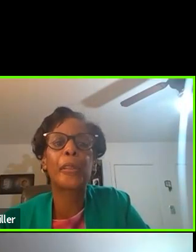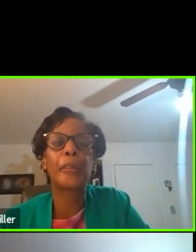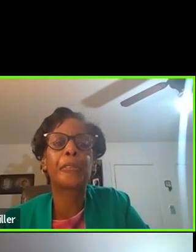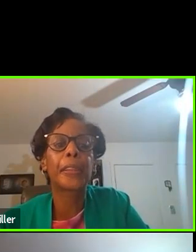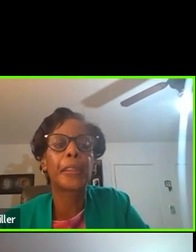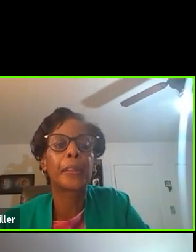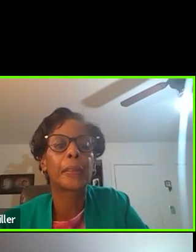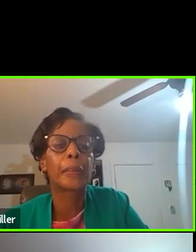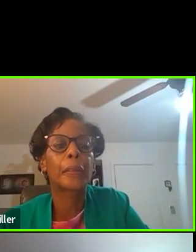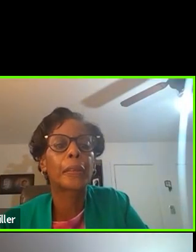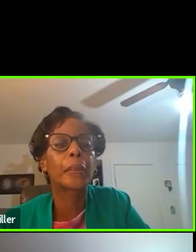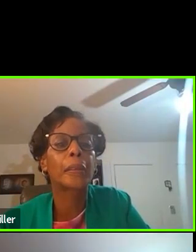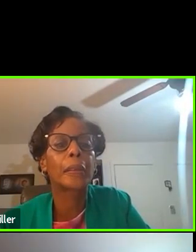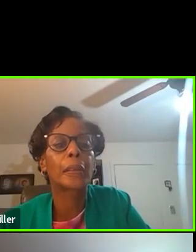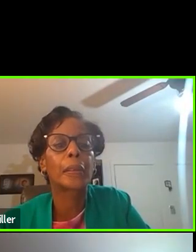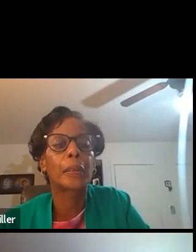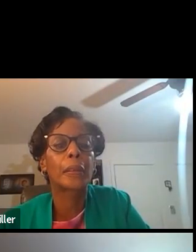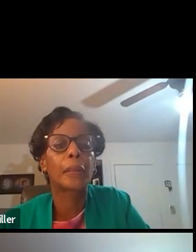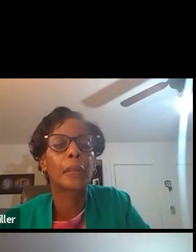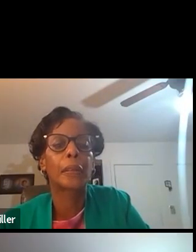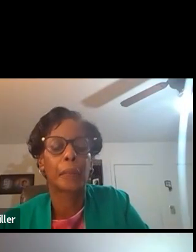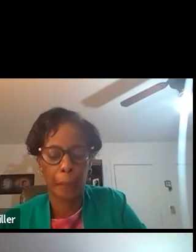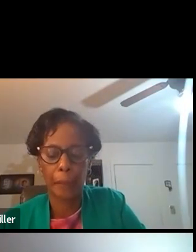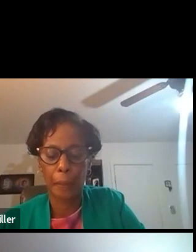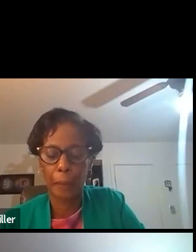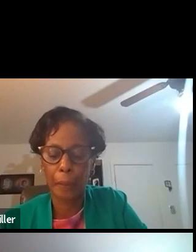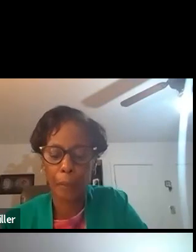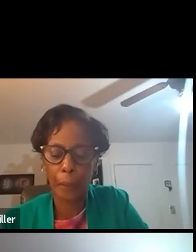So move. Second.